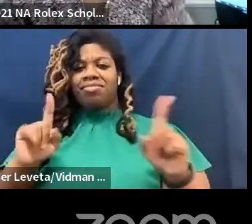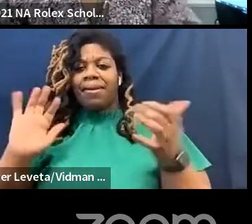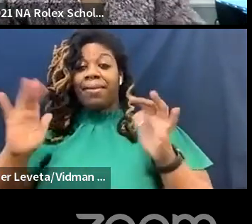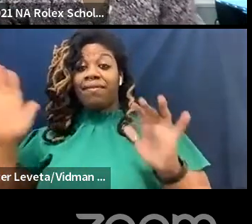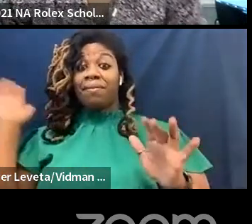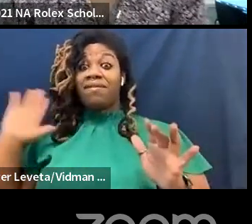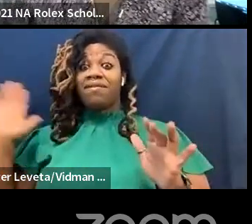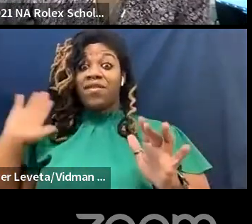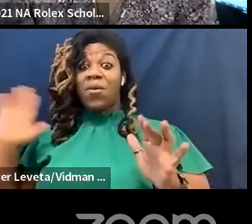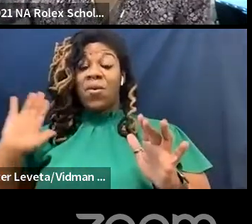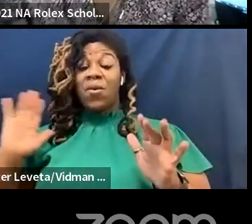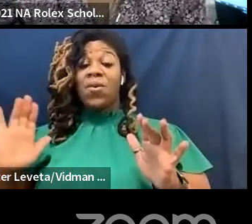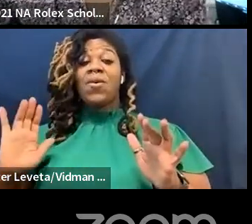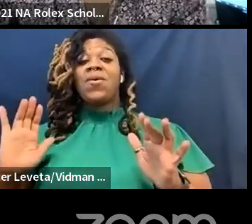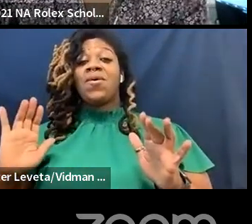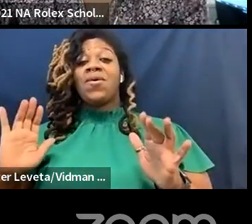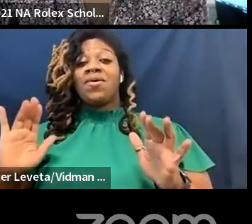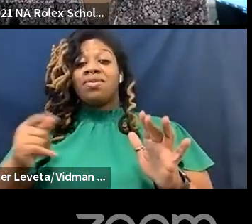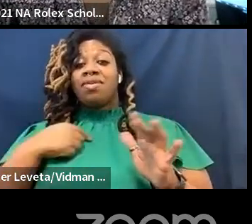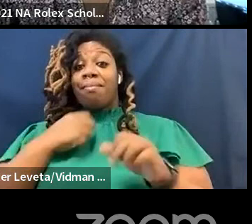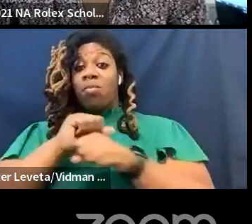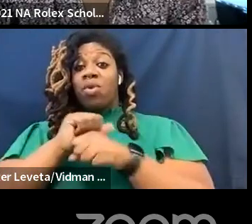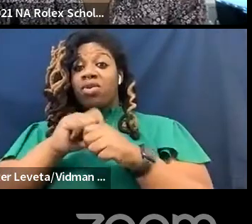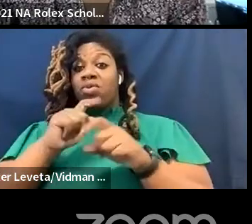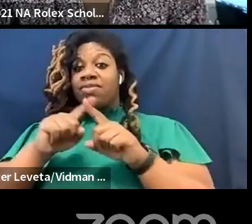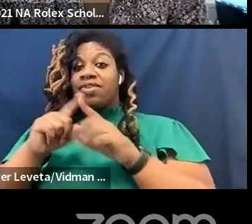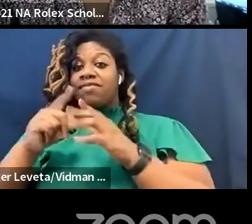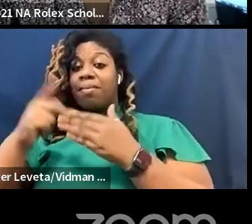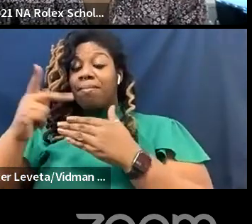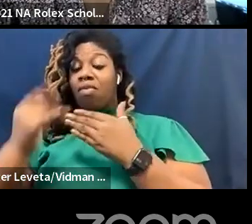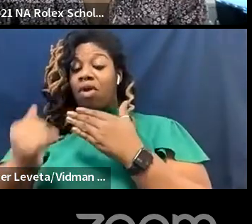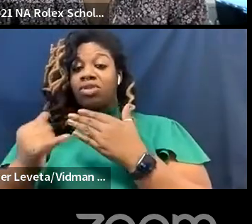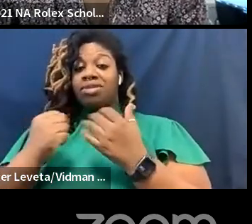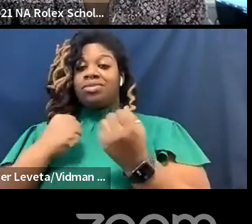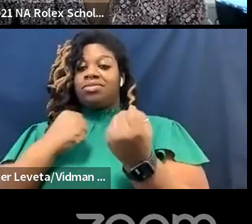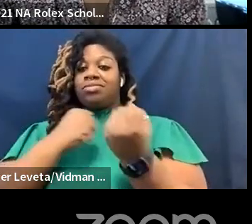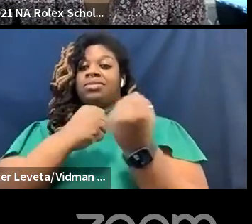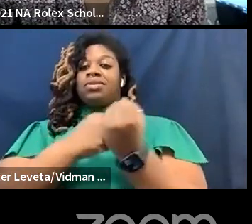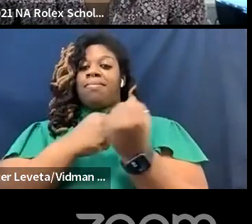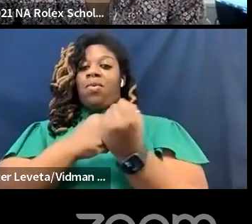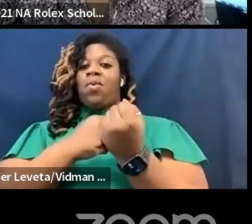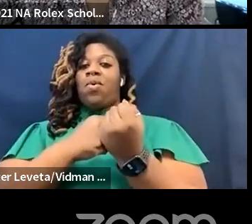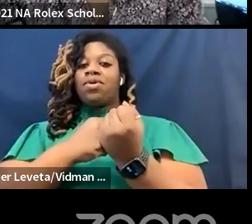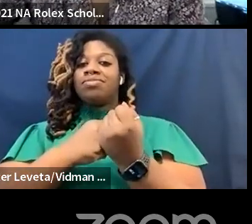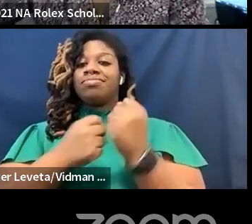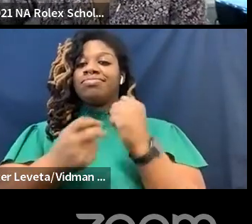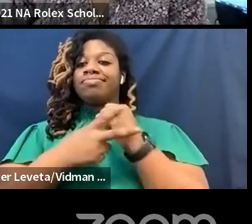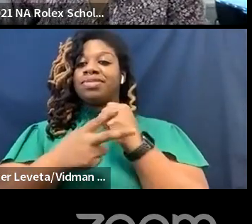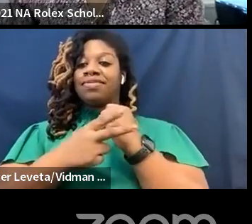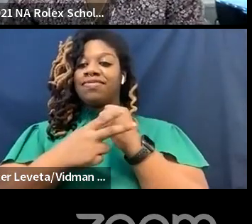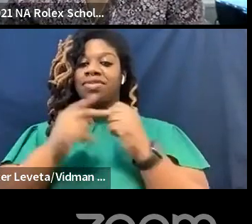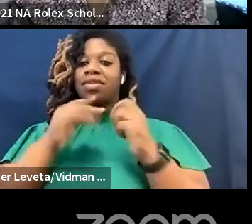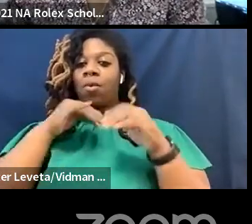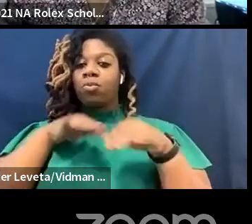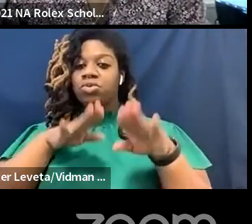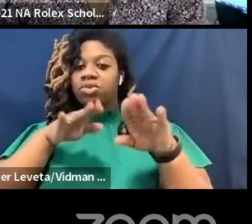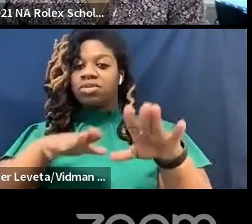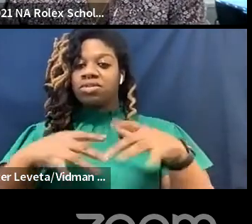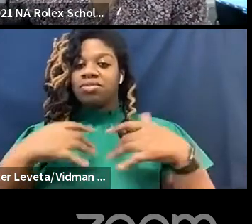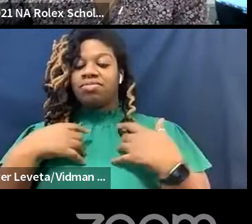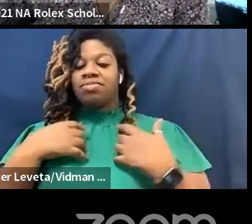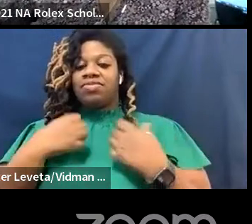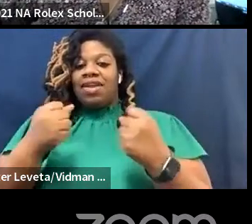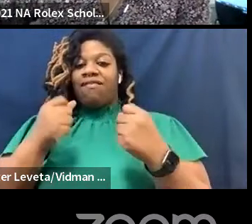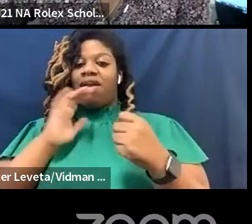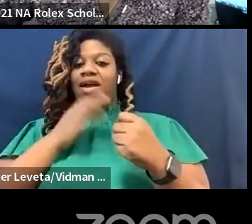and working on these volunteer projects to help restore our oceans is very important. And the other thing I said is that there's a little